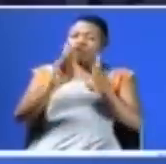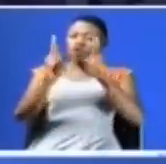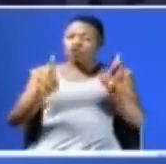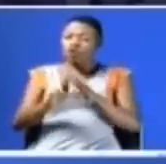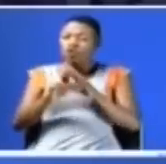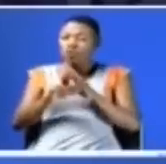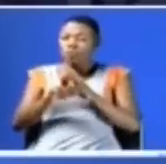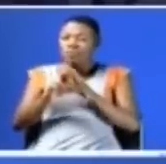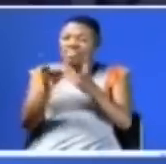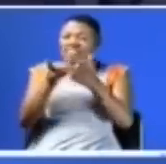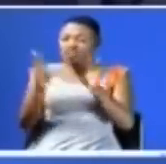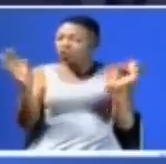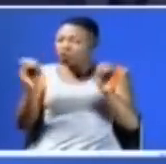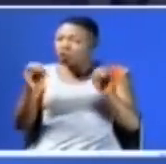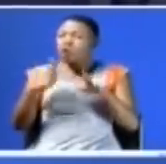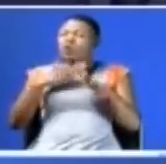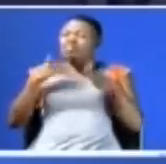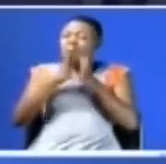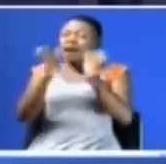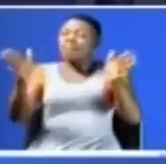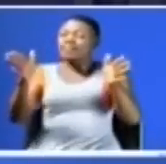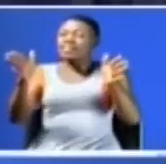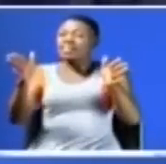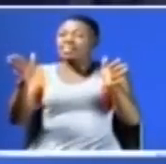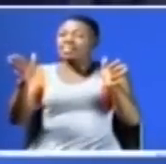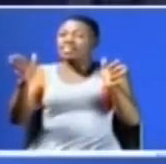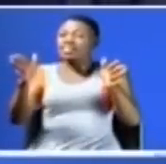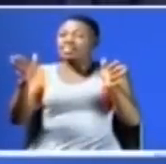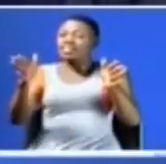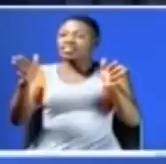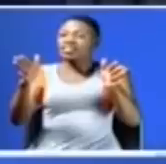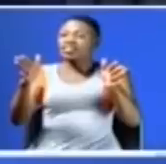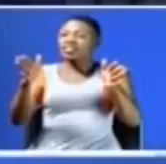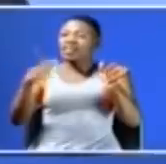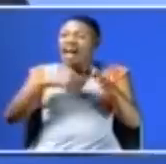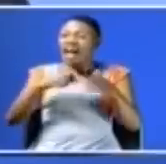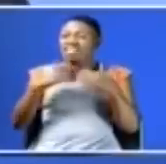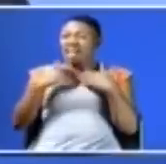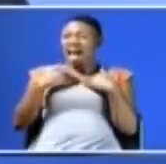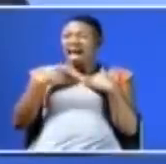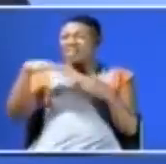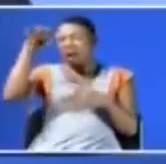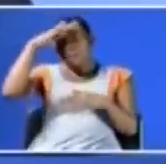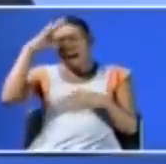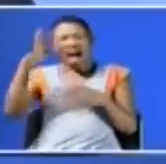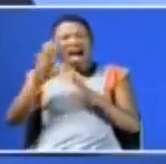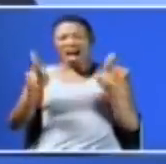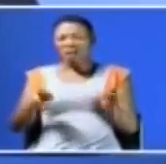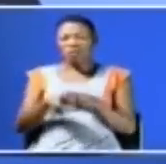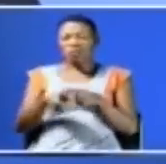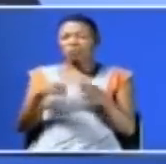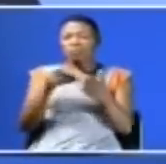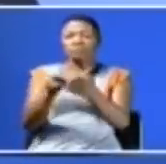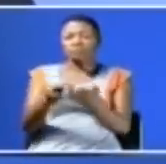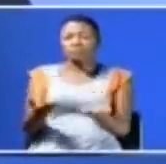public deal. I call what we have a barroom deal. A barroom? It wasn't a boardroom deal. It